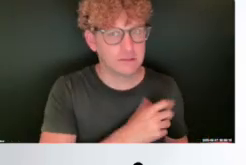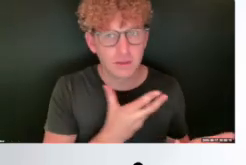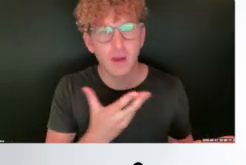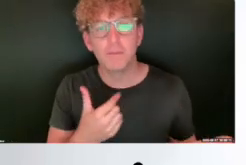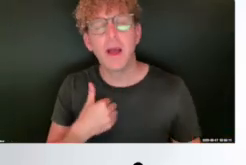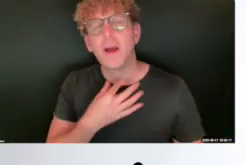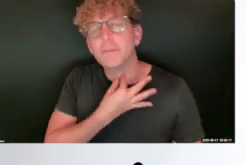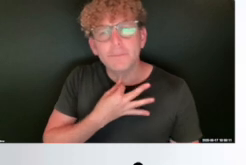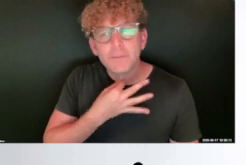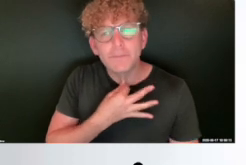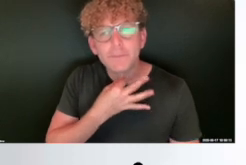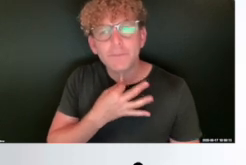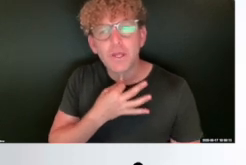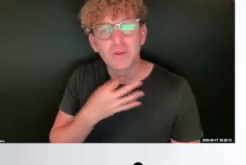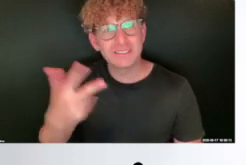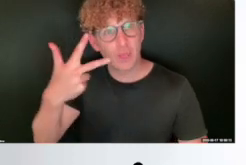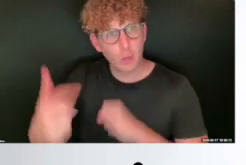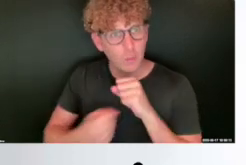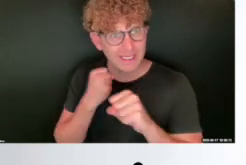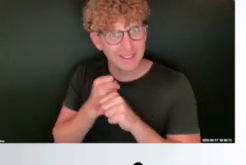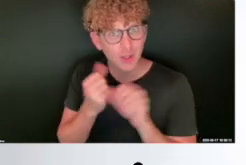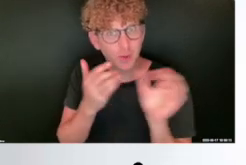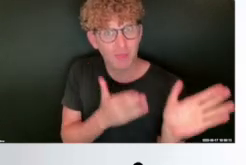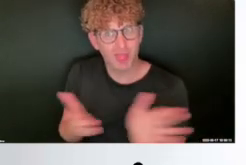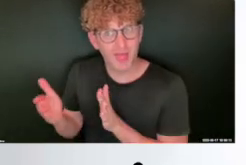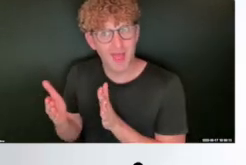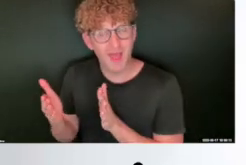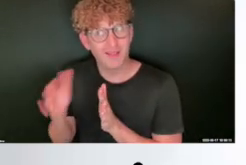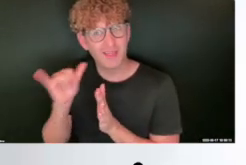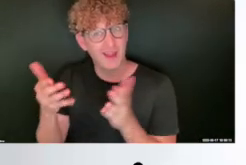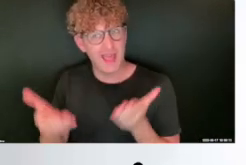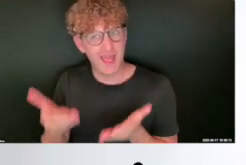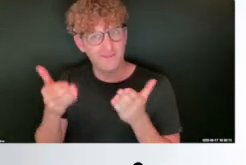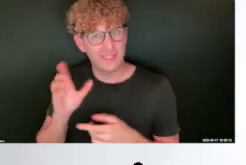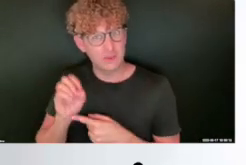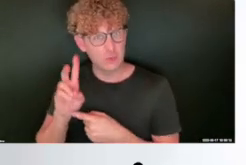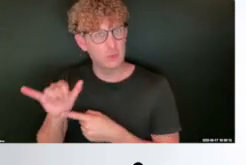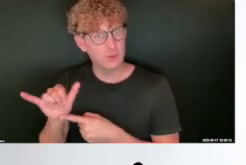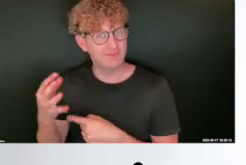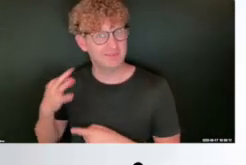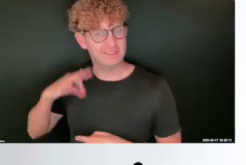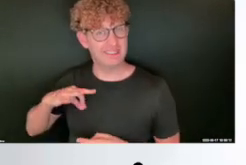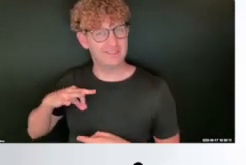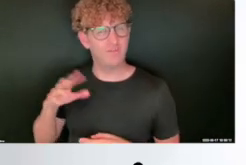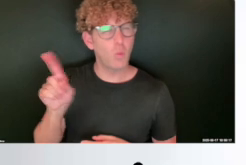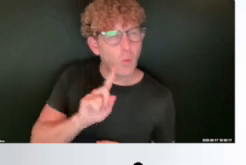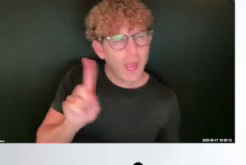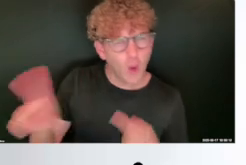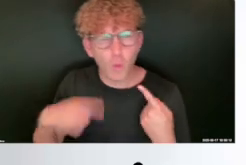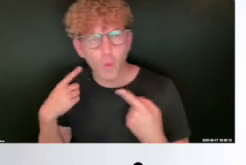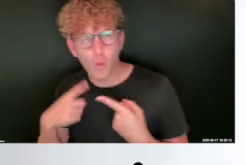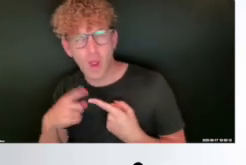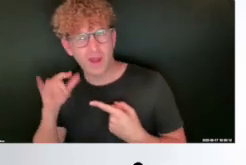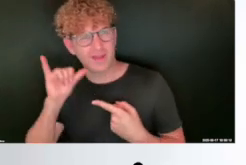that. Sure thing. The heavy duty investment strategy is published annually. It is